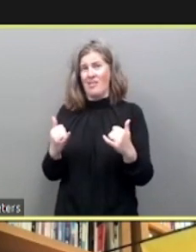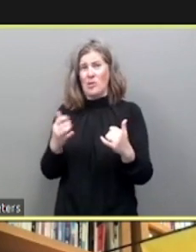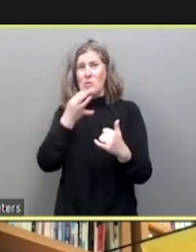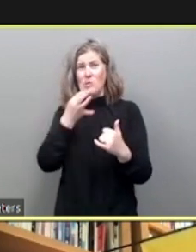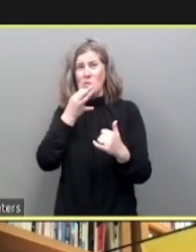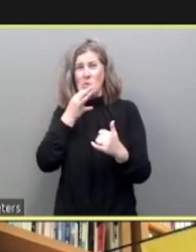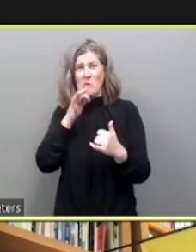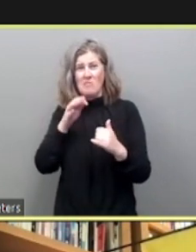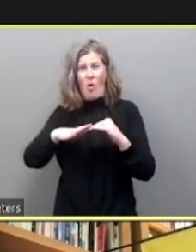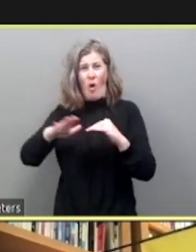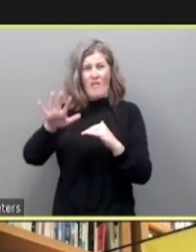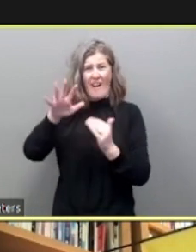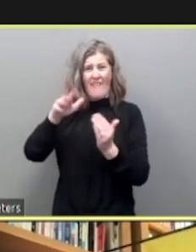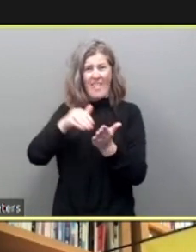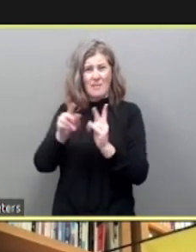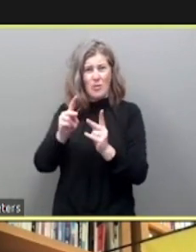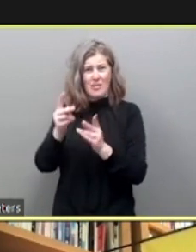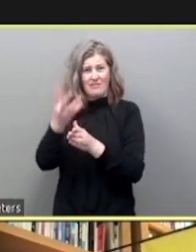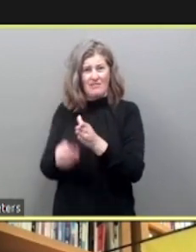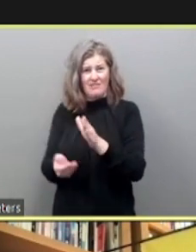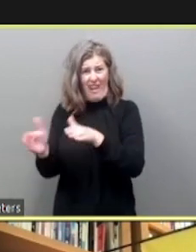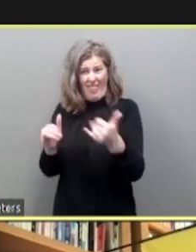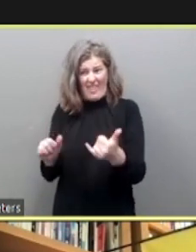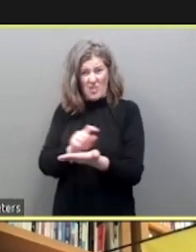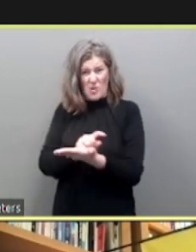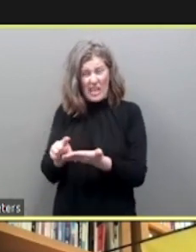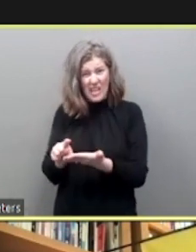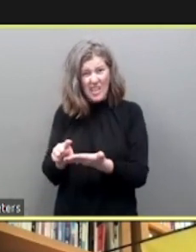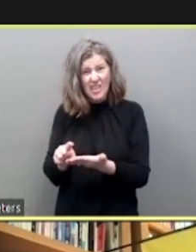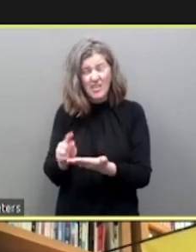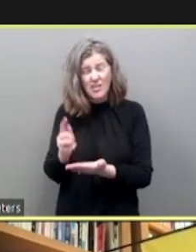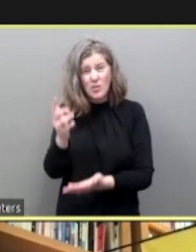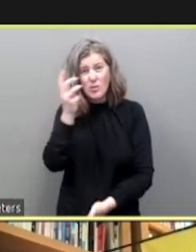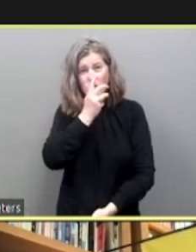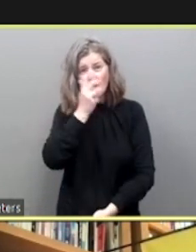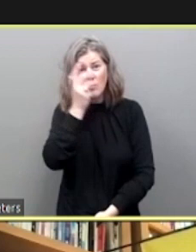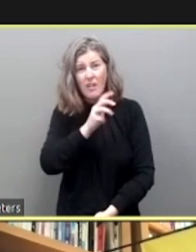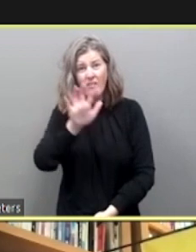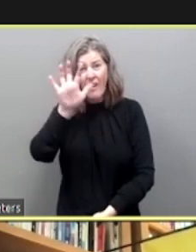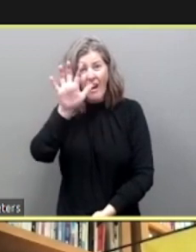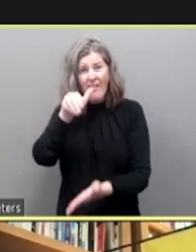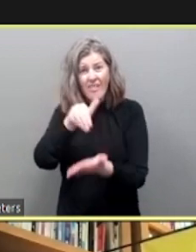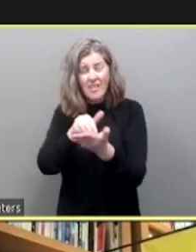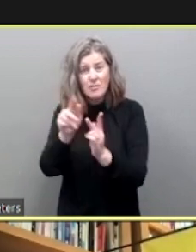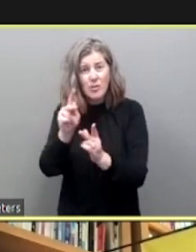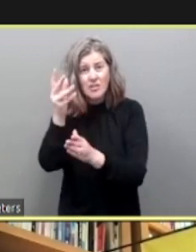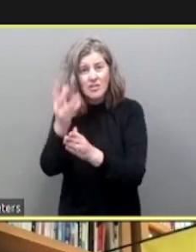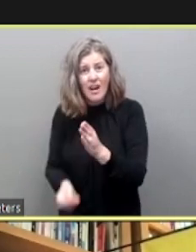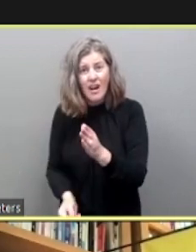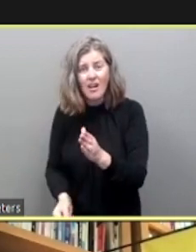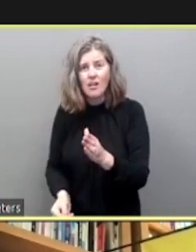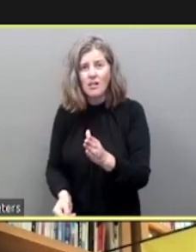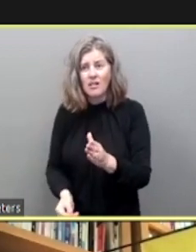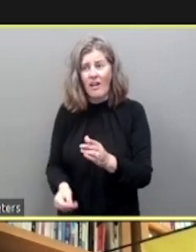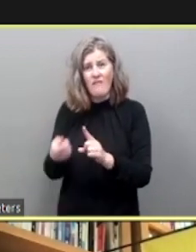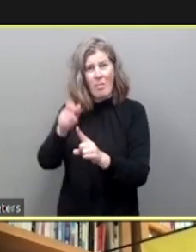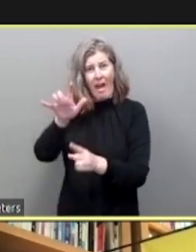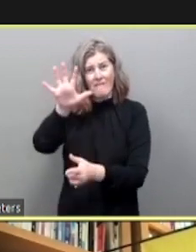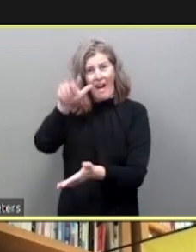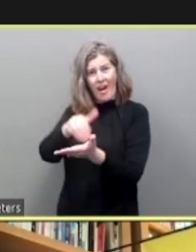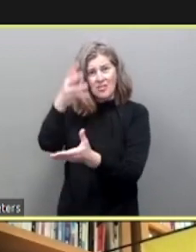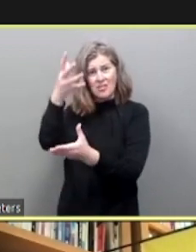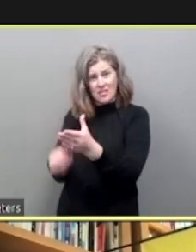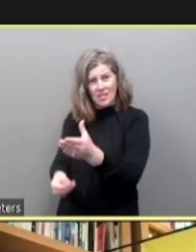mark this week, the idea that 1,000 of those deaths